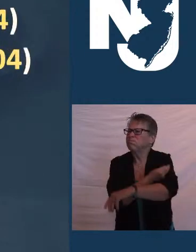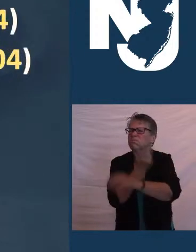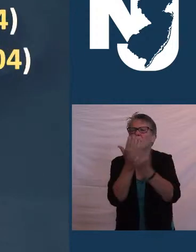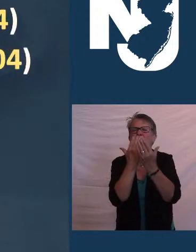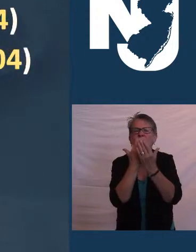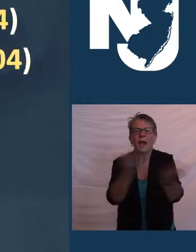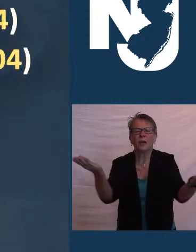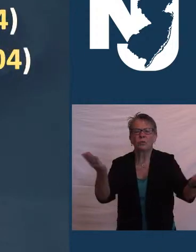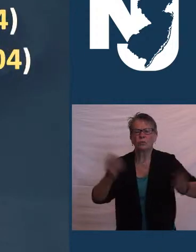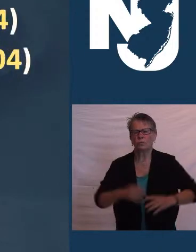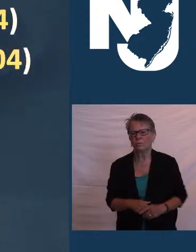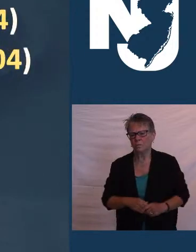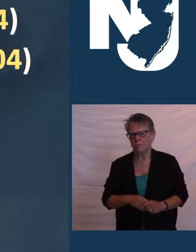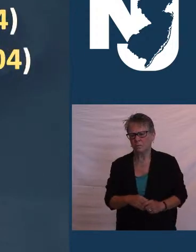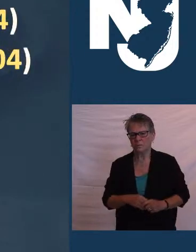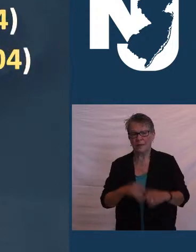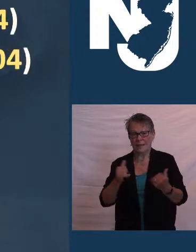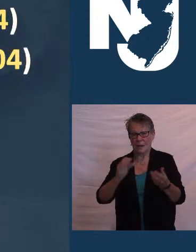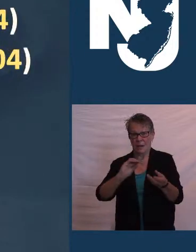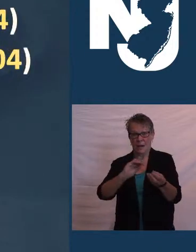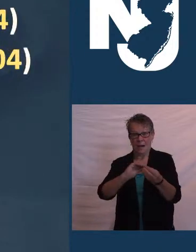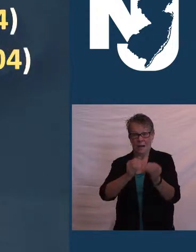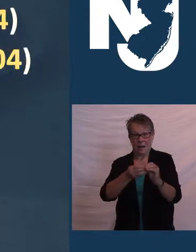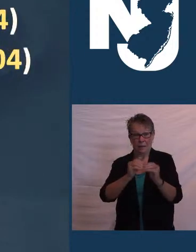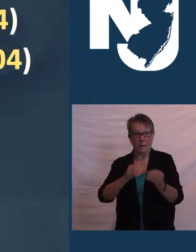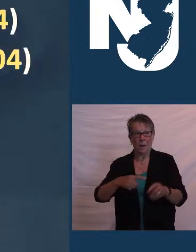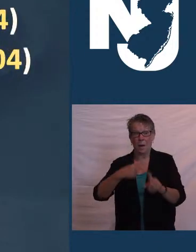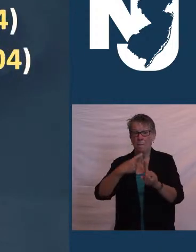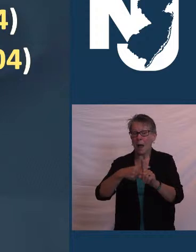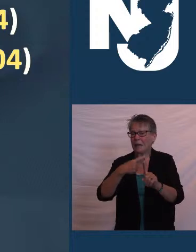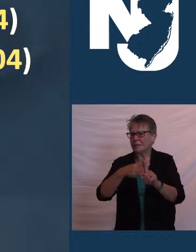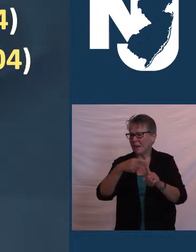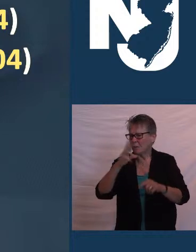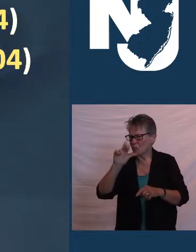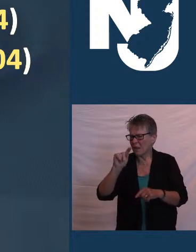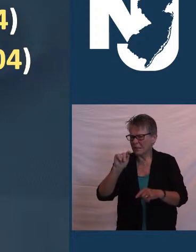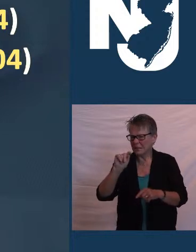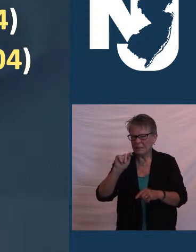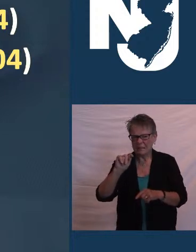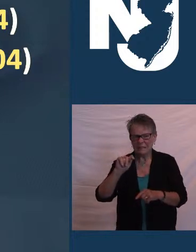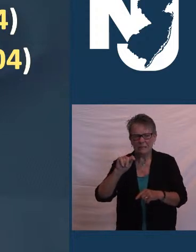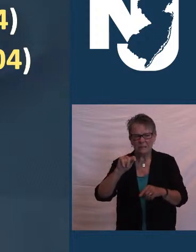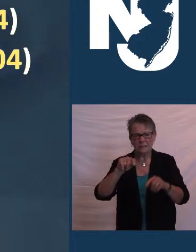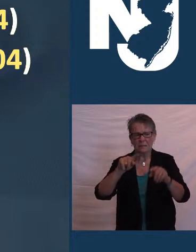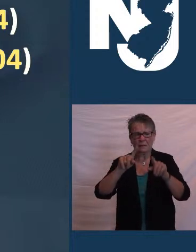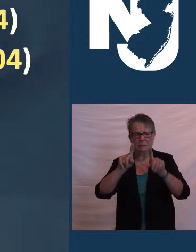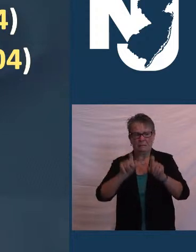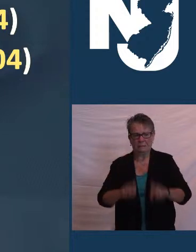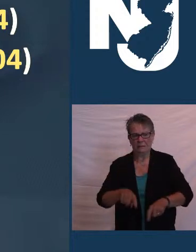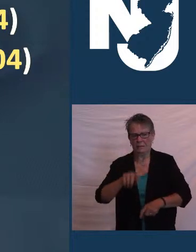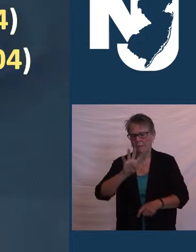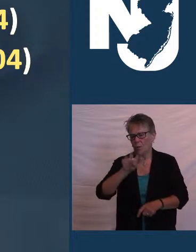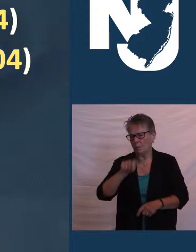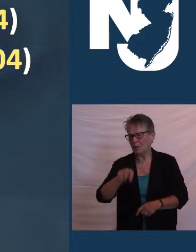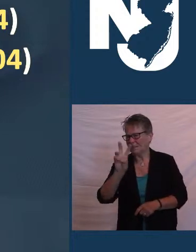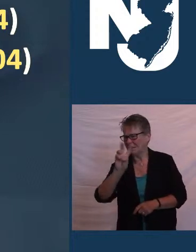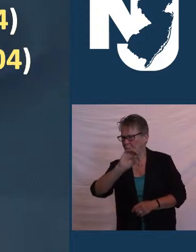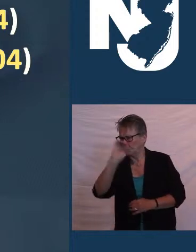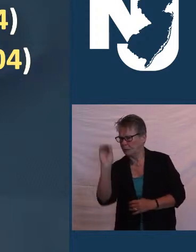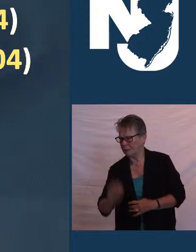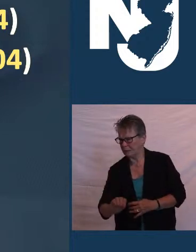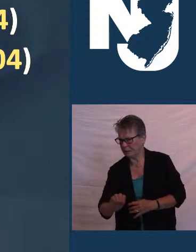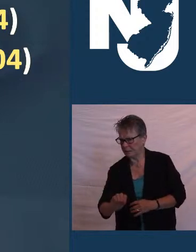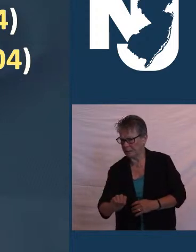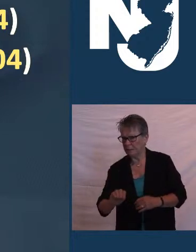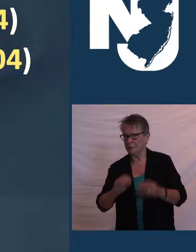newly reported positive PCR and presumed positive antigen tests. Notably, the rate of transmission over the past 7